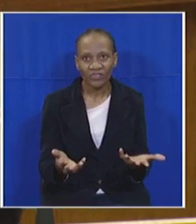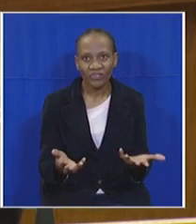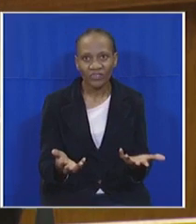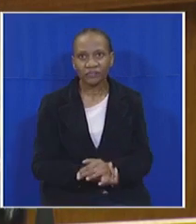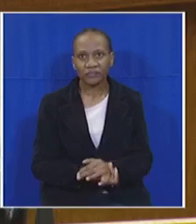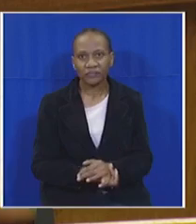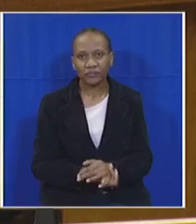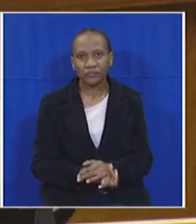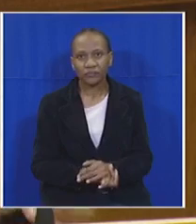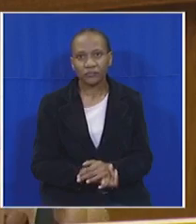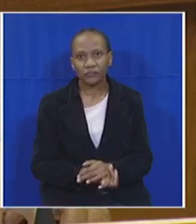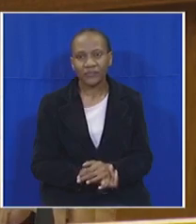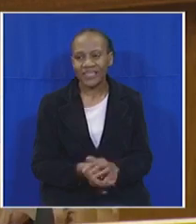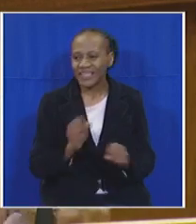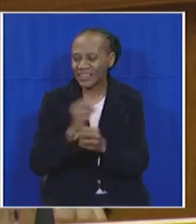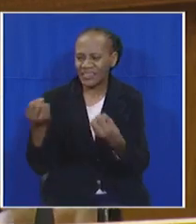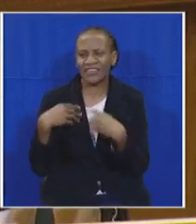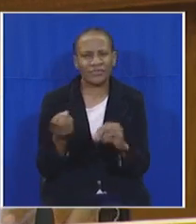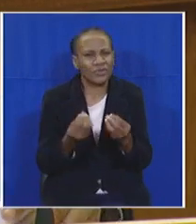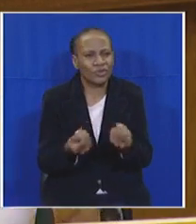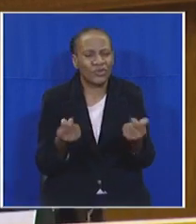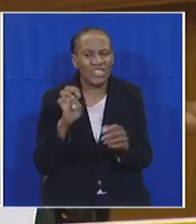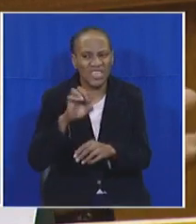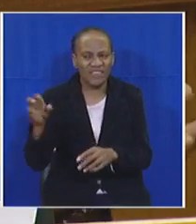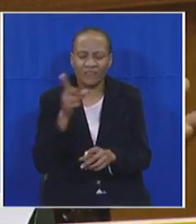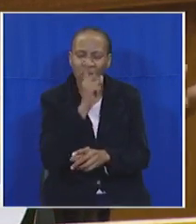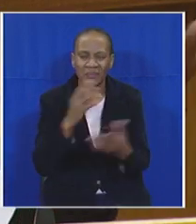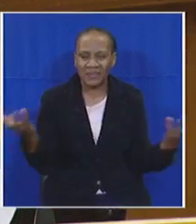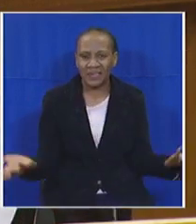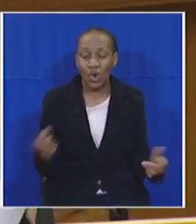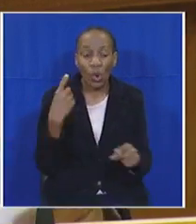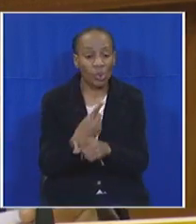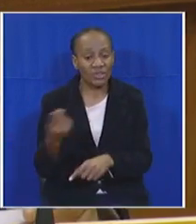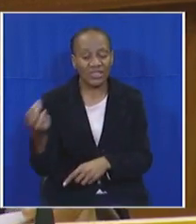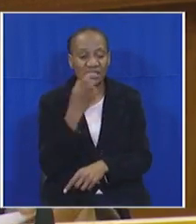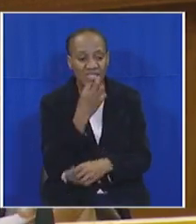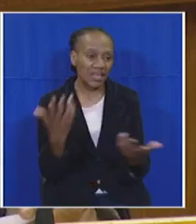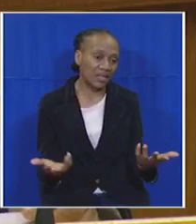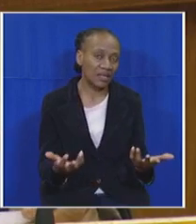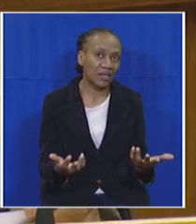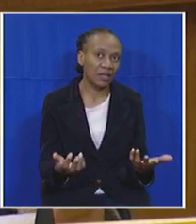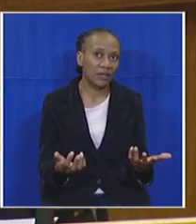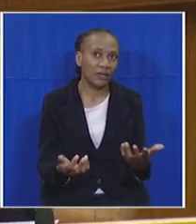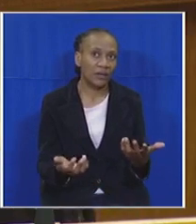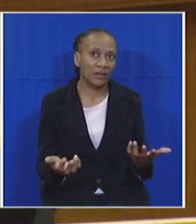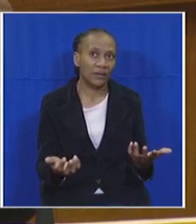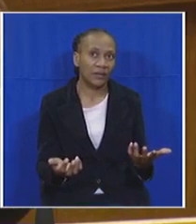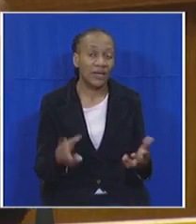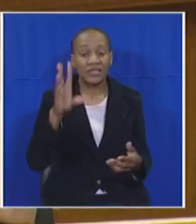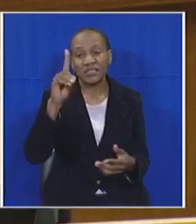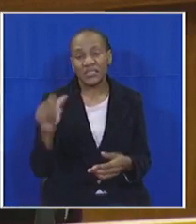what solutions are you offering as the EFF, except just to say, don't use them as pawns. The